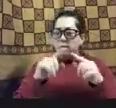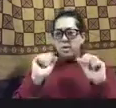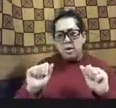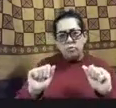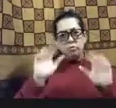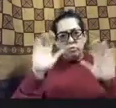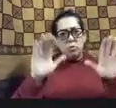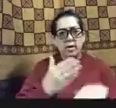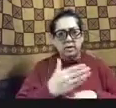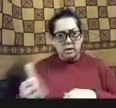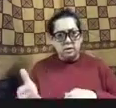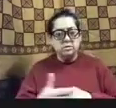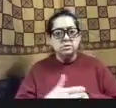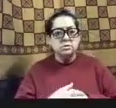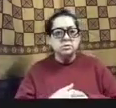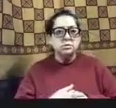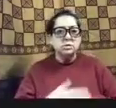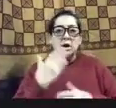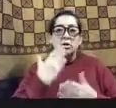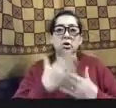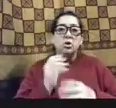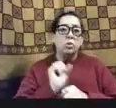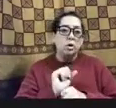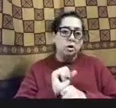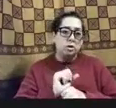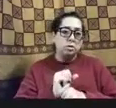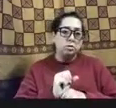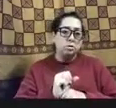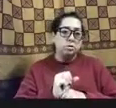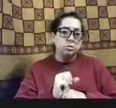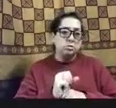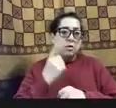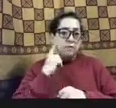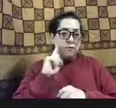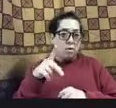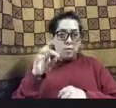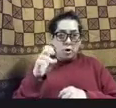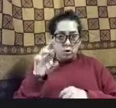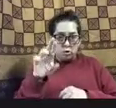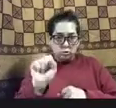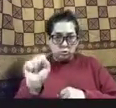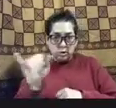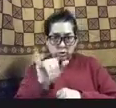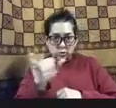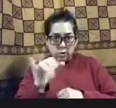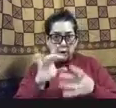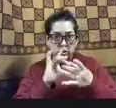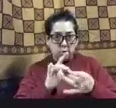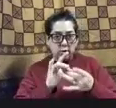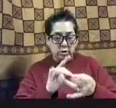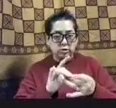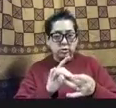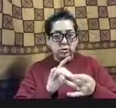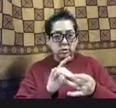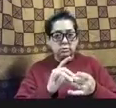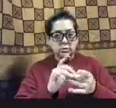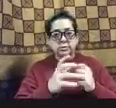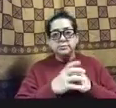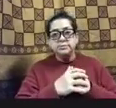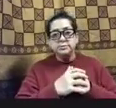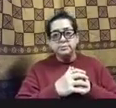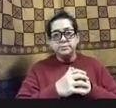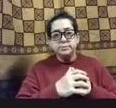great things and the good work, you know, for predators as well as the relationships built.